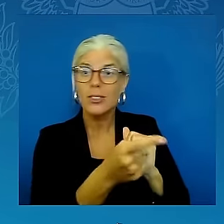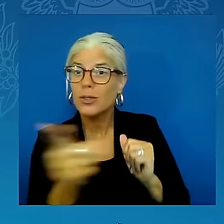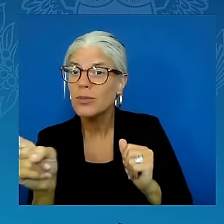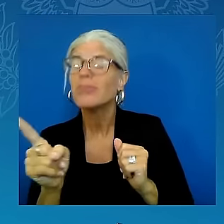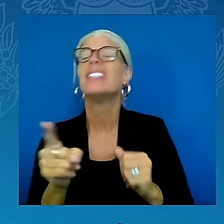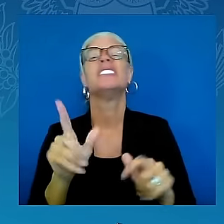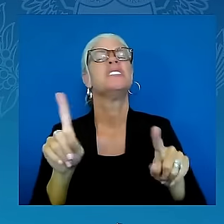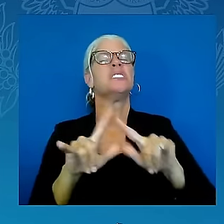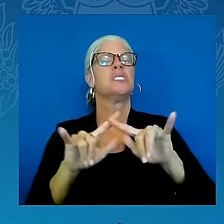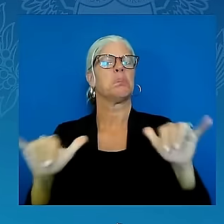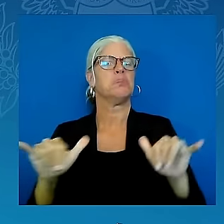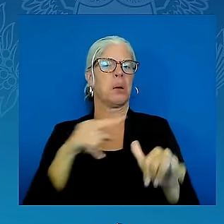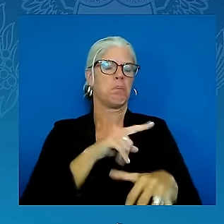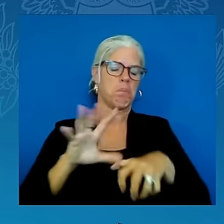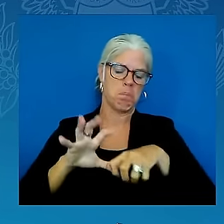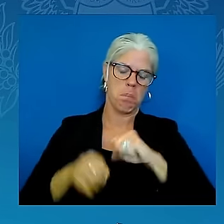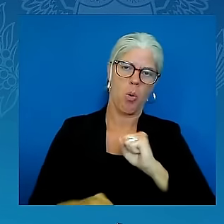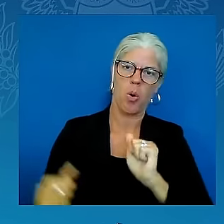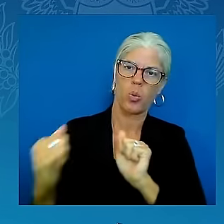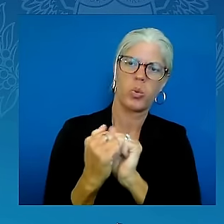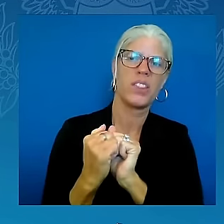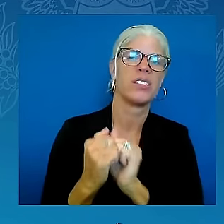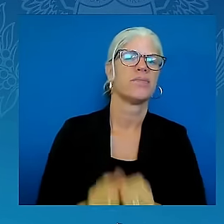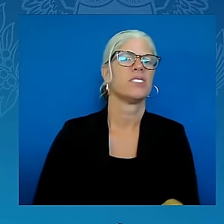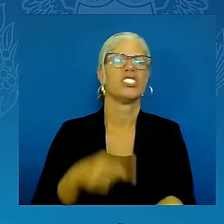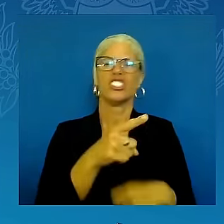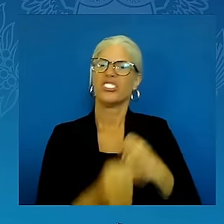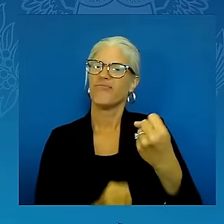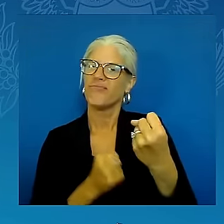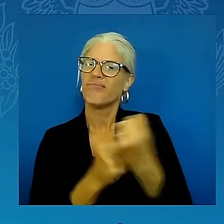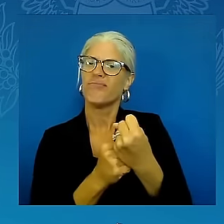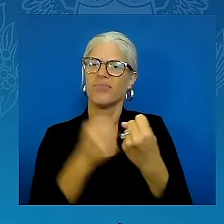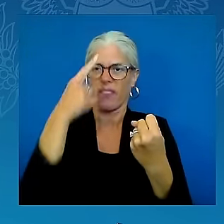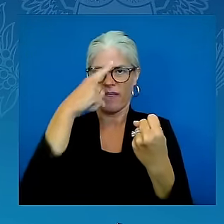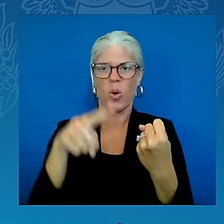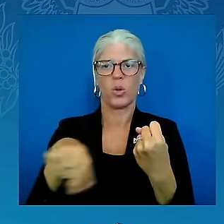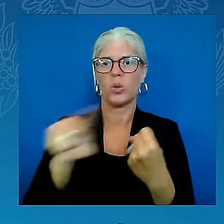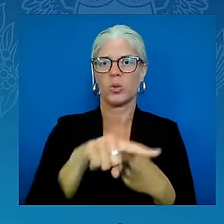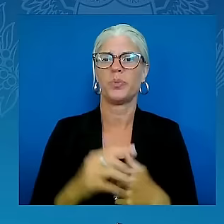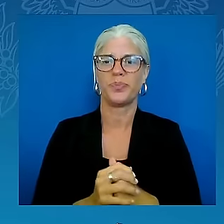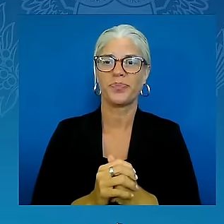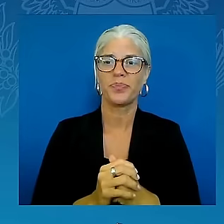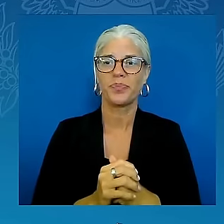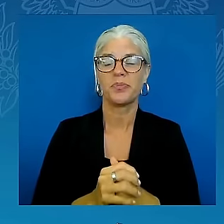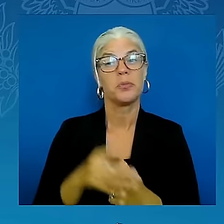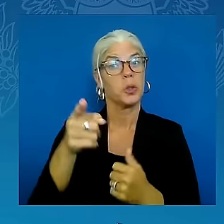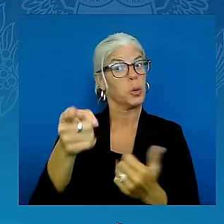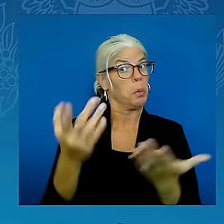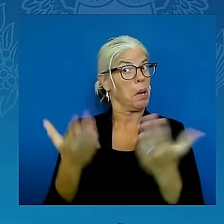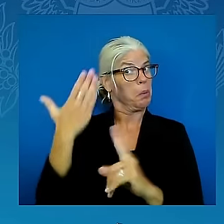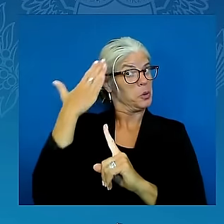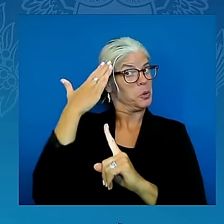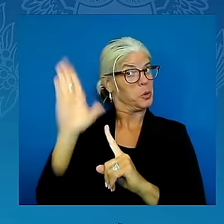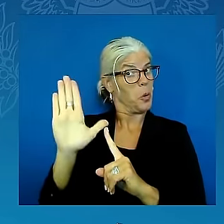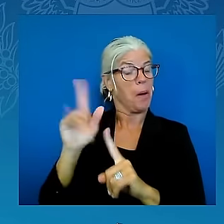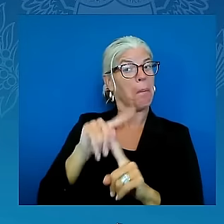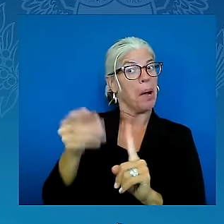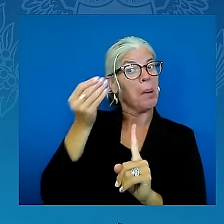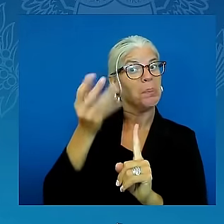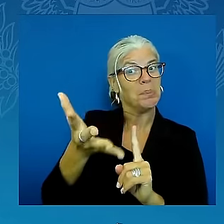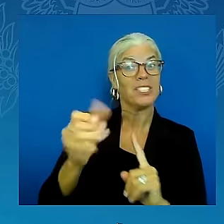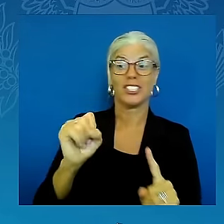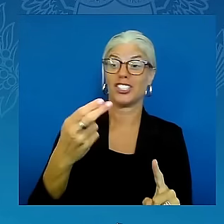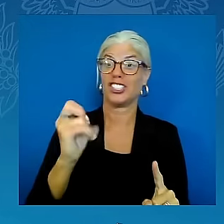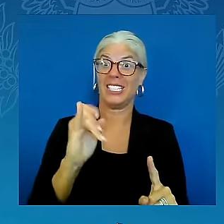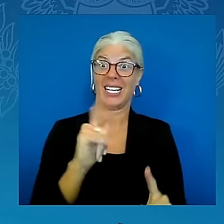husband, struck up a fast friendship in recent years. And they did a number of events together, including with the Jewish community